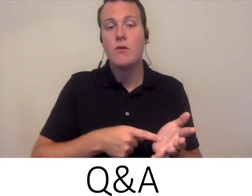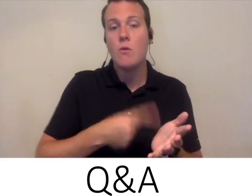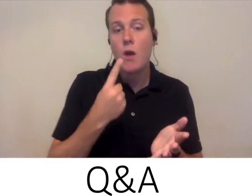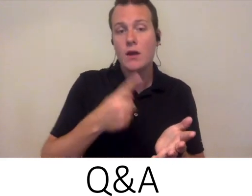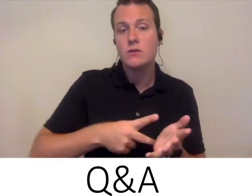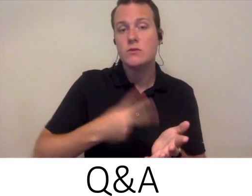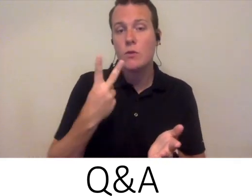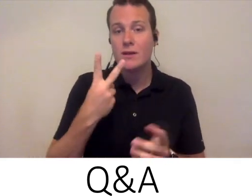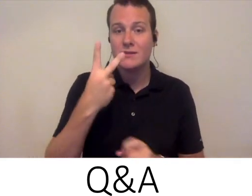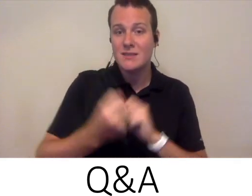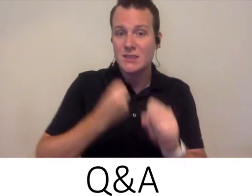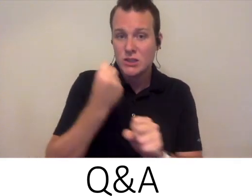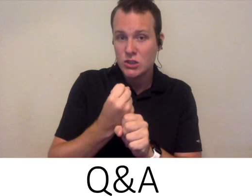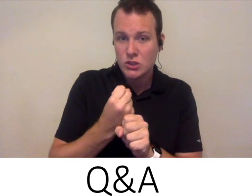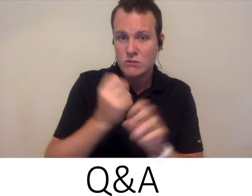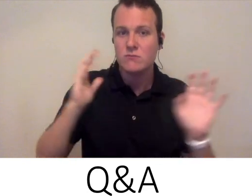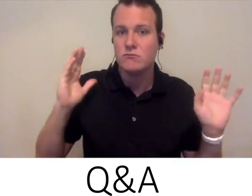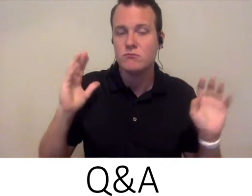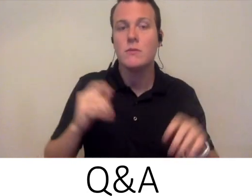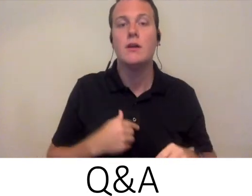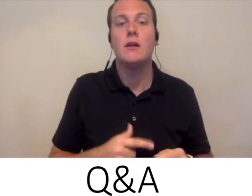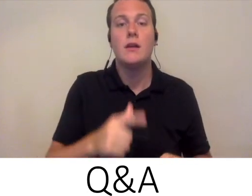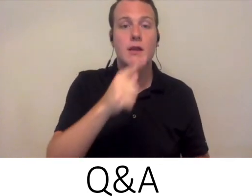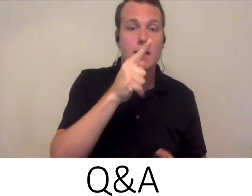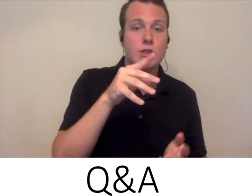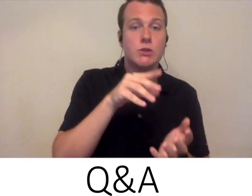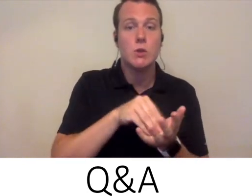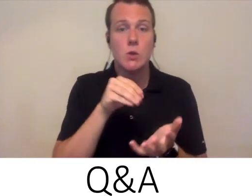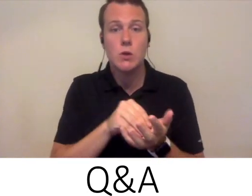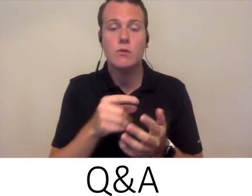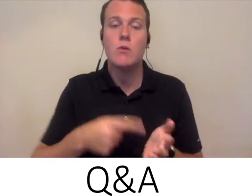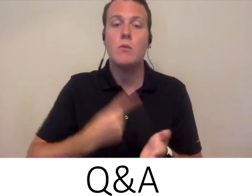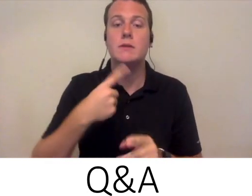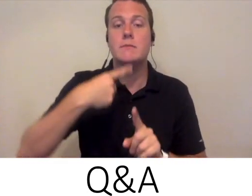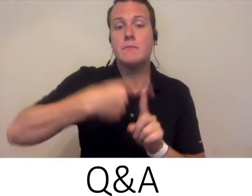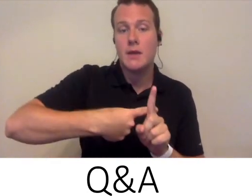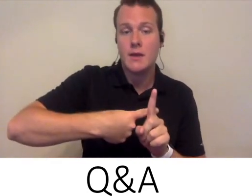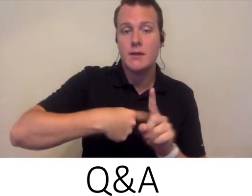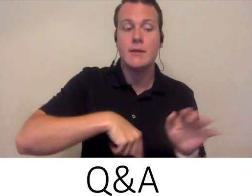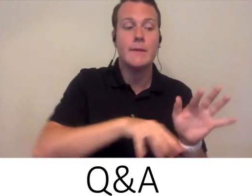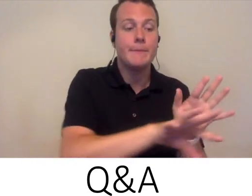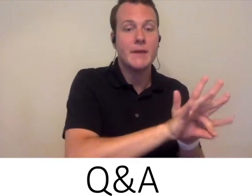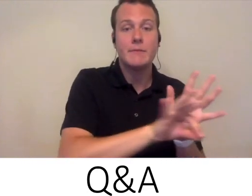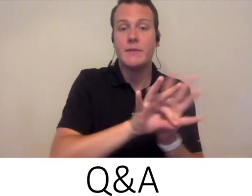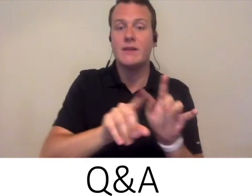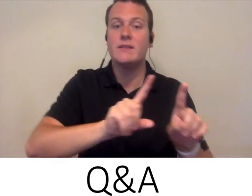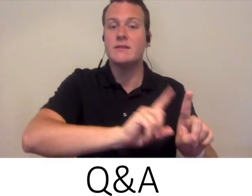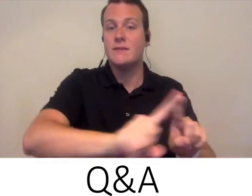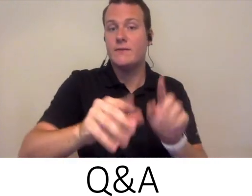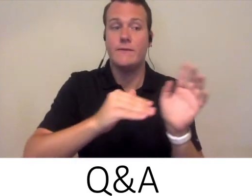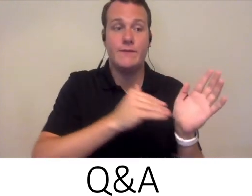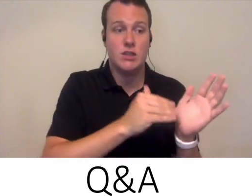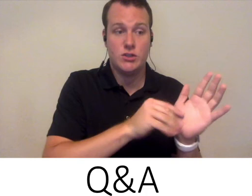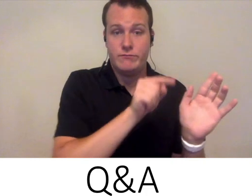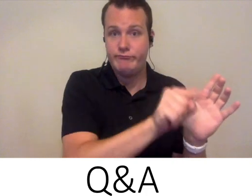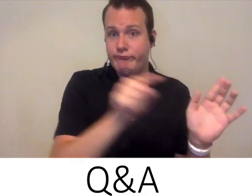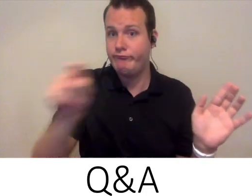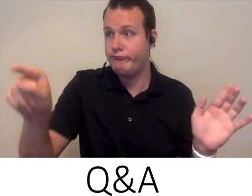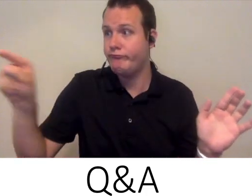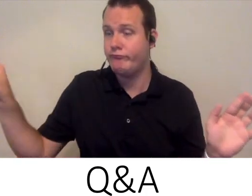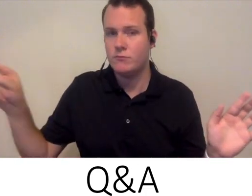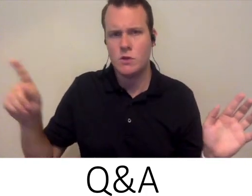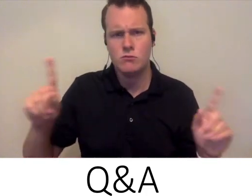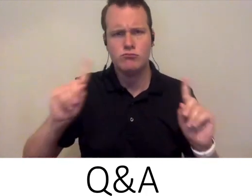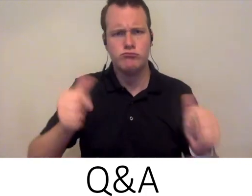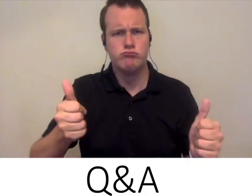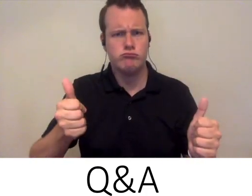year. Lunch and learns maybe once a month, and picking different physicians are great. Make sure though that you have